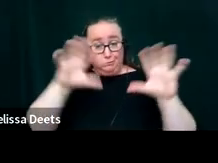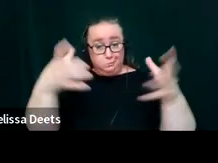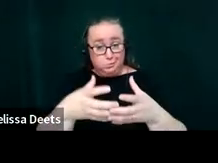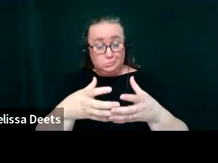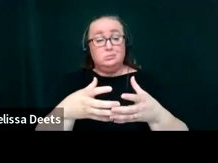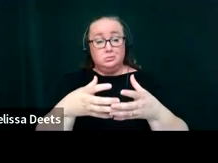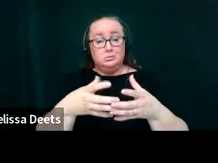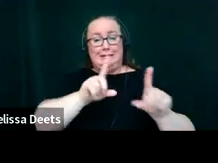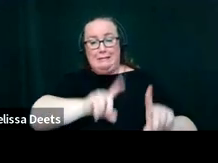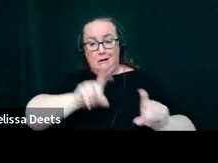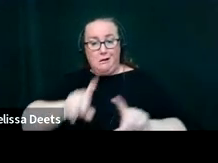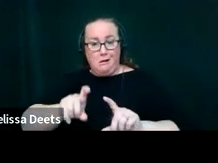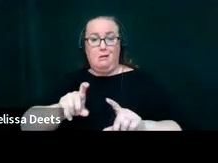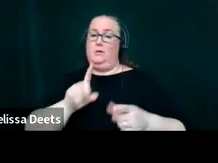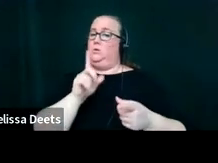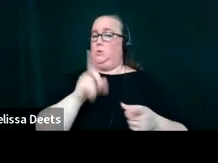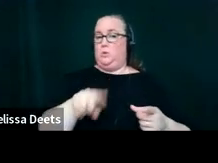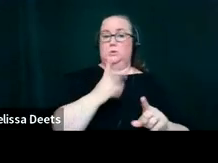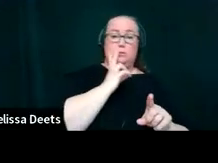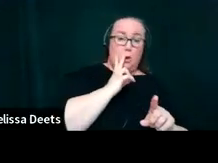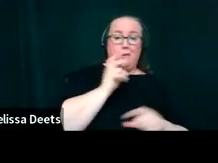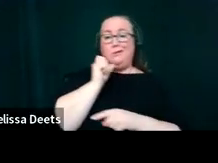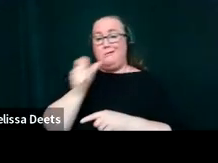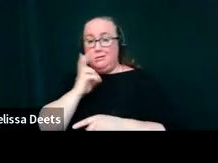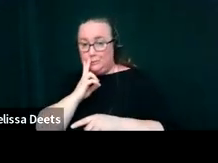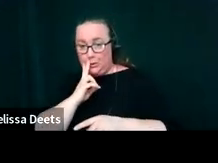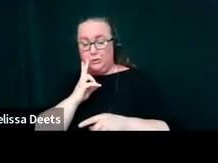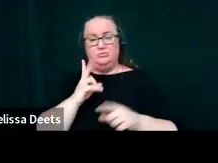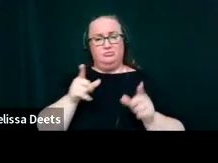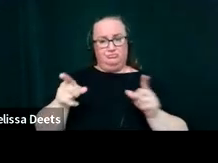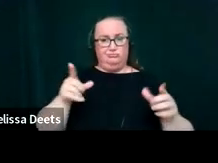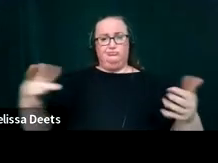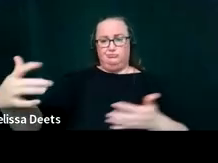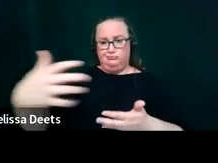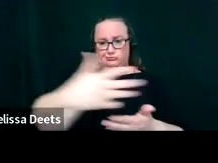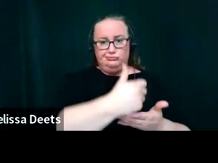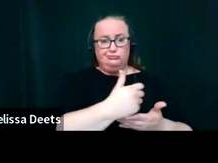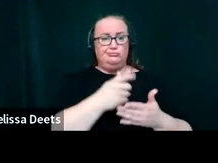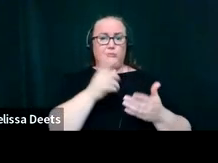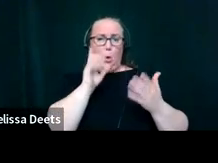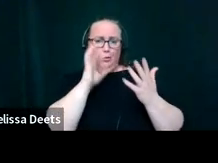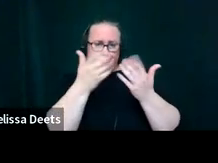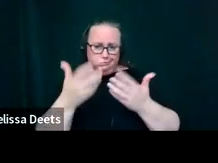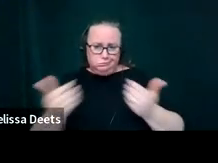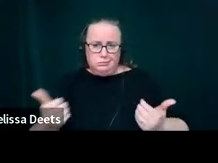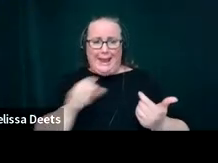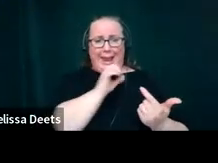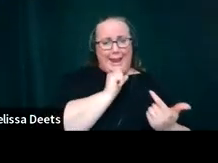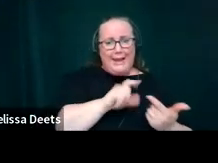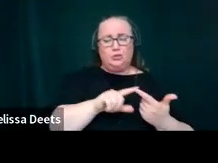intraocular pressure compared to non-smokers, and they adjusted for a number of different things. So they took into account age, gender,